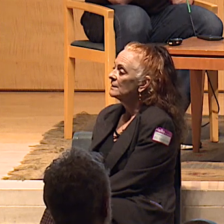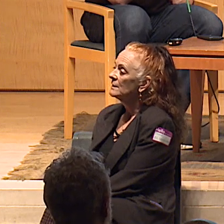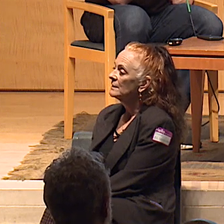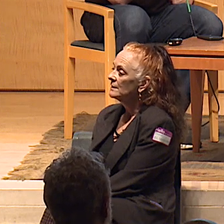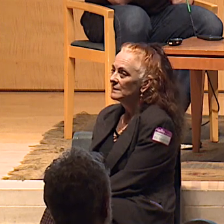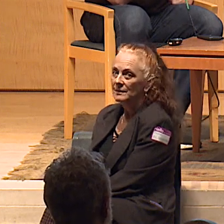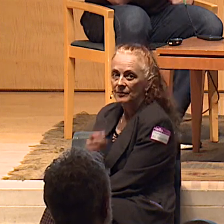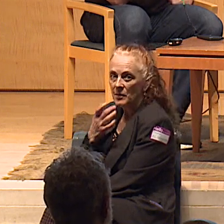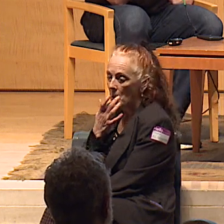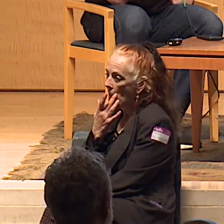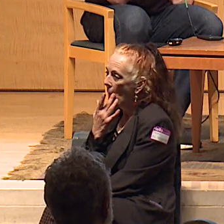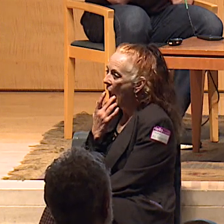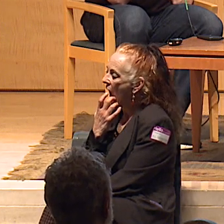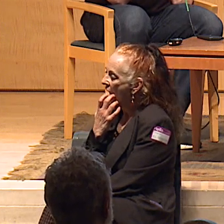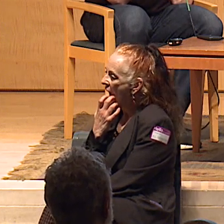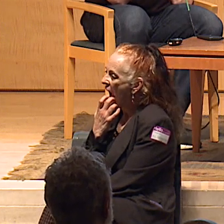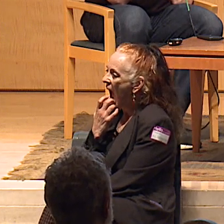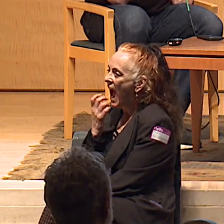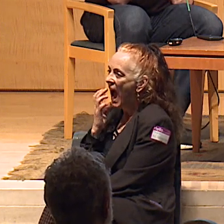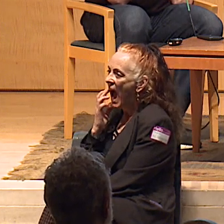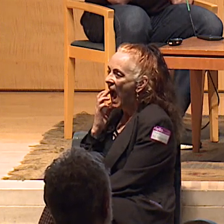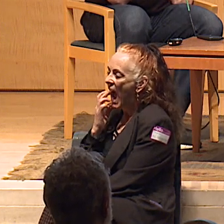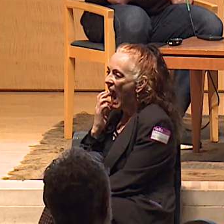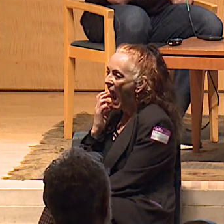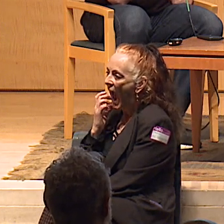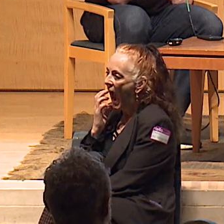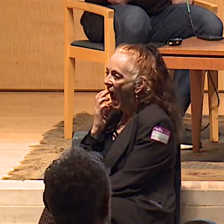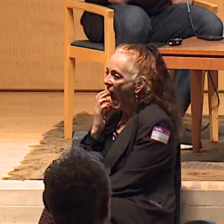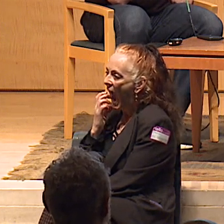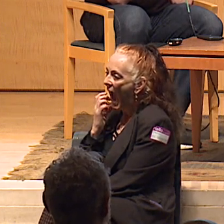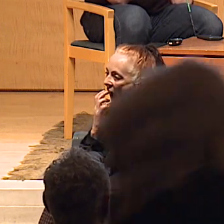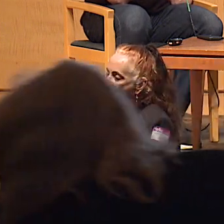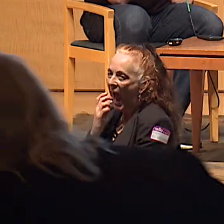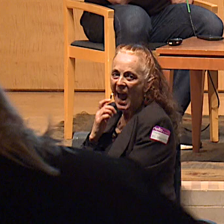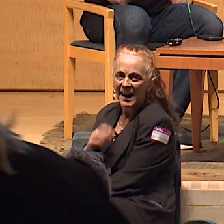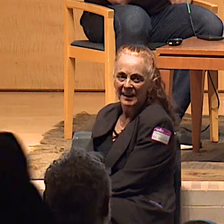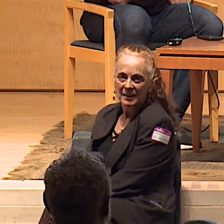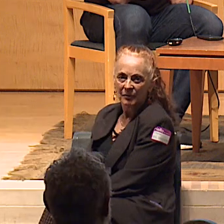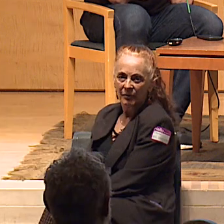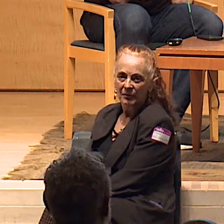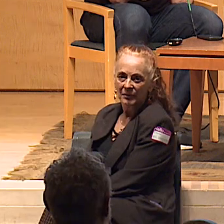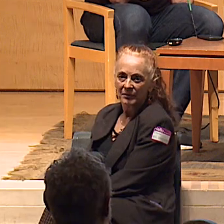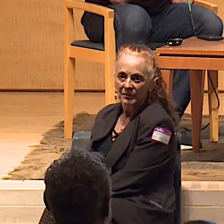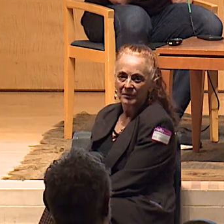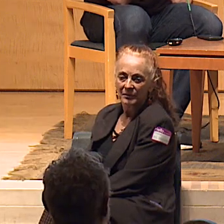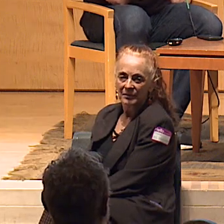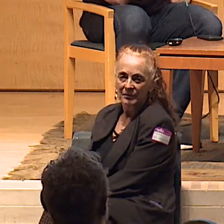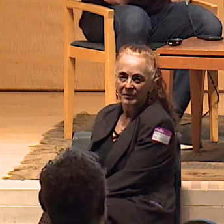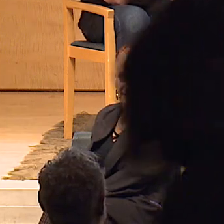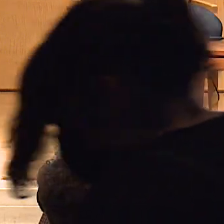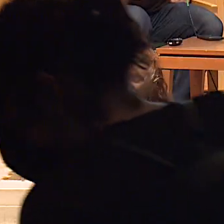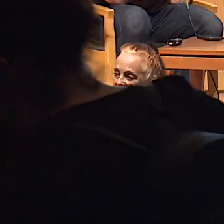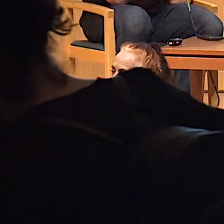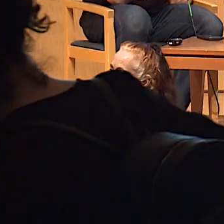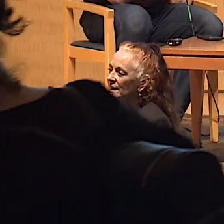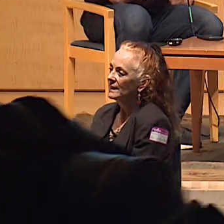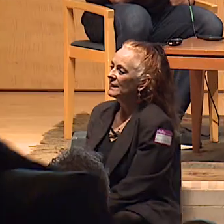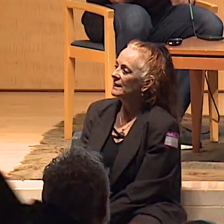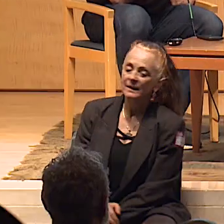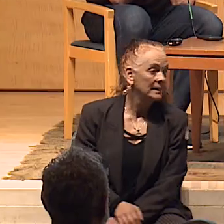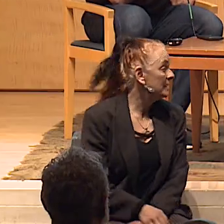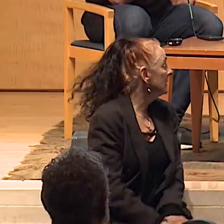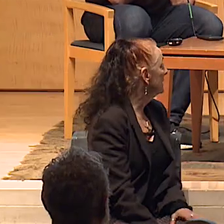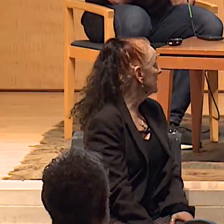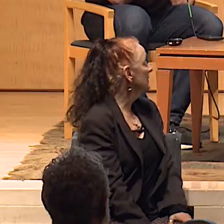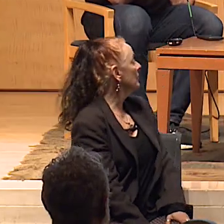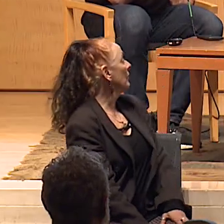always. No, just kidding. Your autobio stories did not sound like they came from a prudish space, but okay, all right. We'll dig in. Well, my